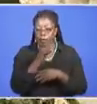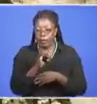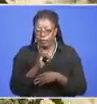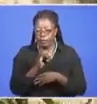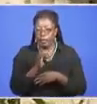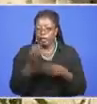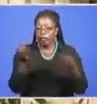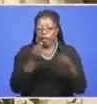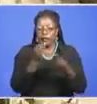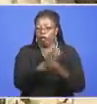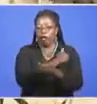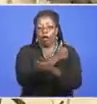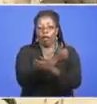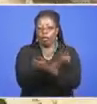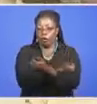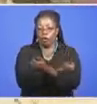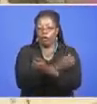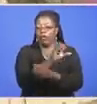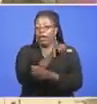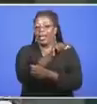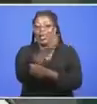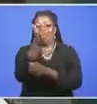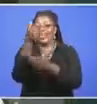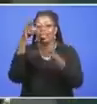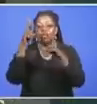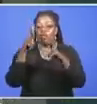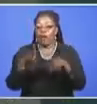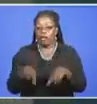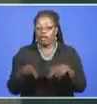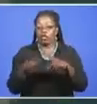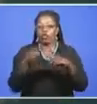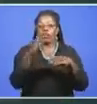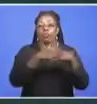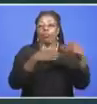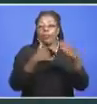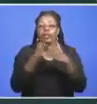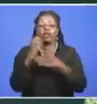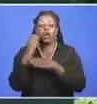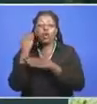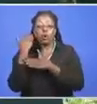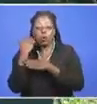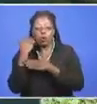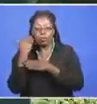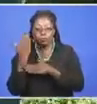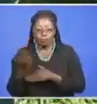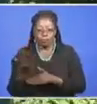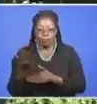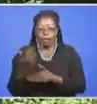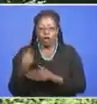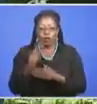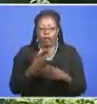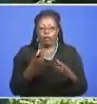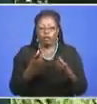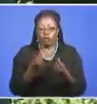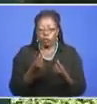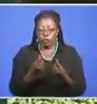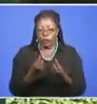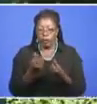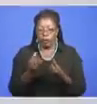no authority for any of the residents to build a home. We are conducting an